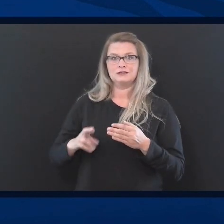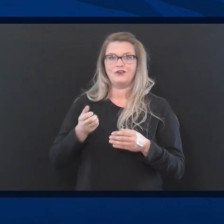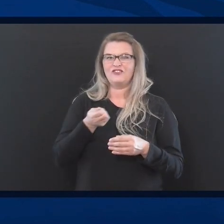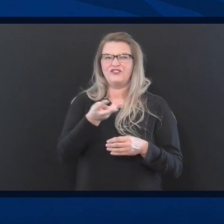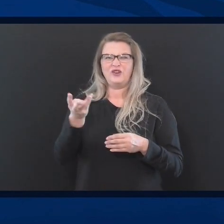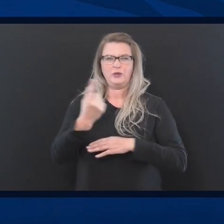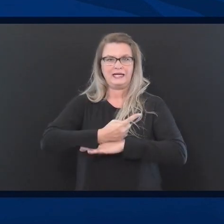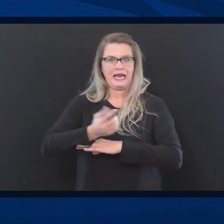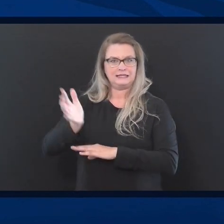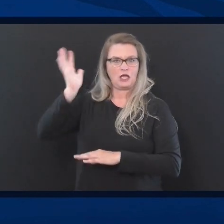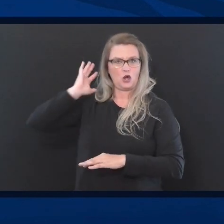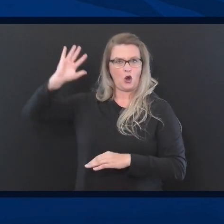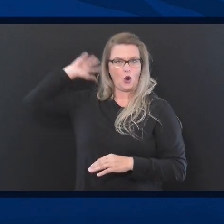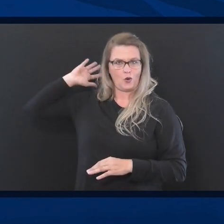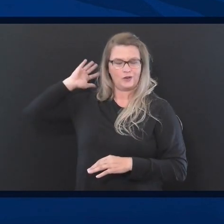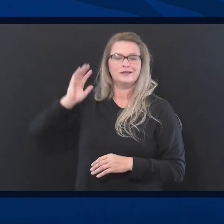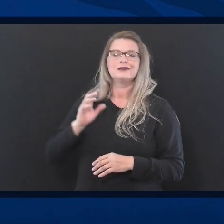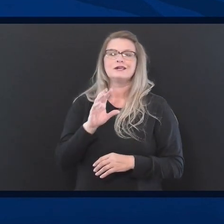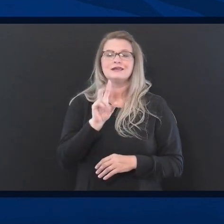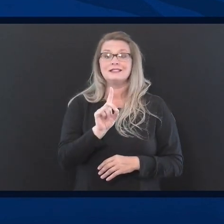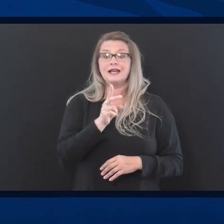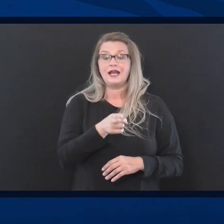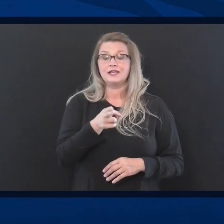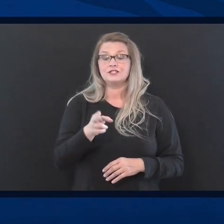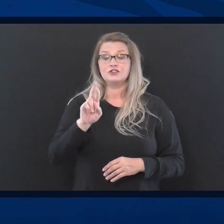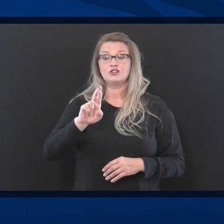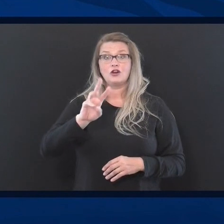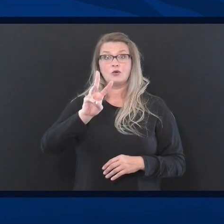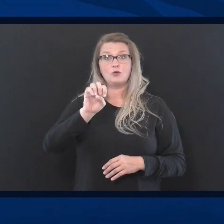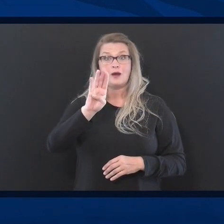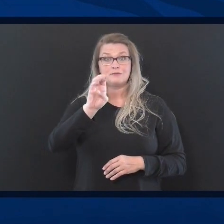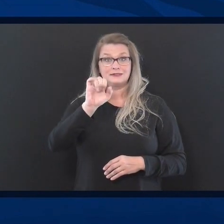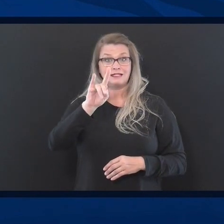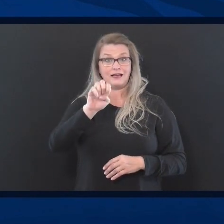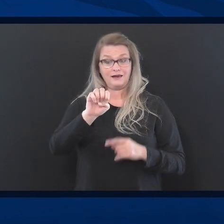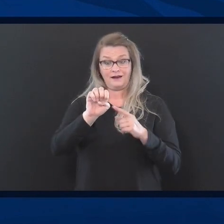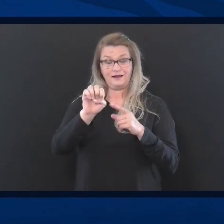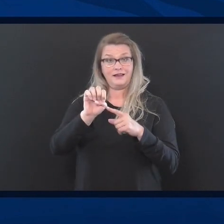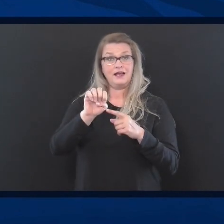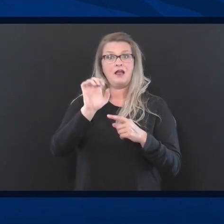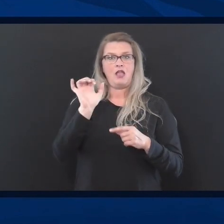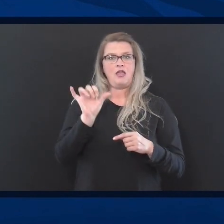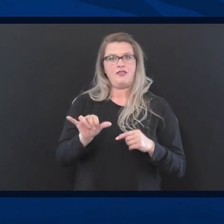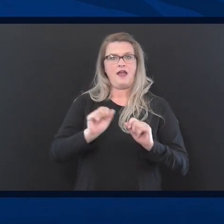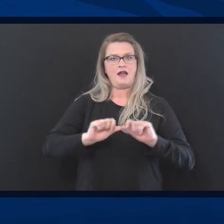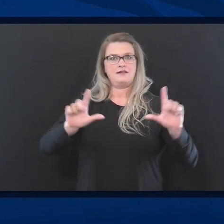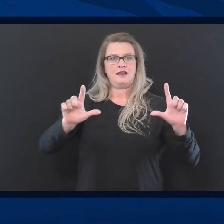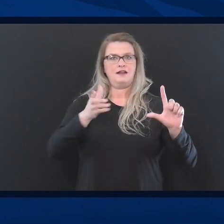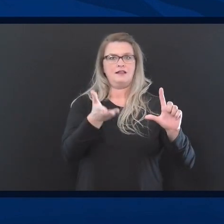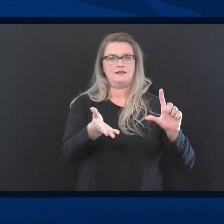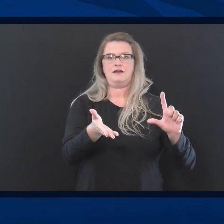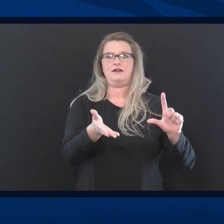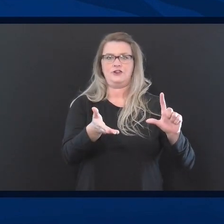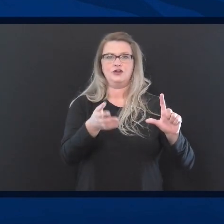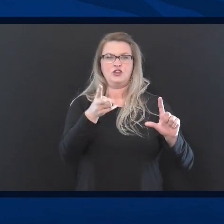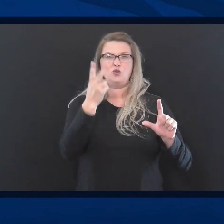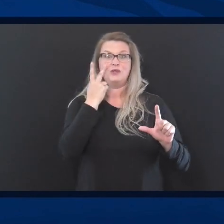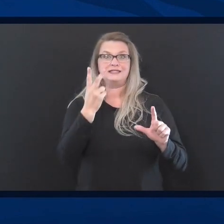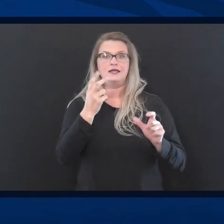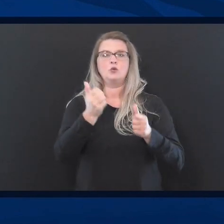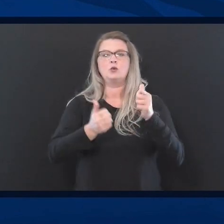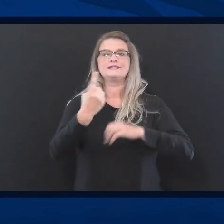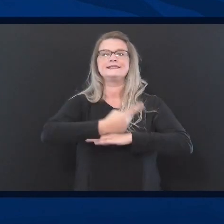days ago. And on the DHHR website, the data is displayed so that you can see on the date that the test was